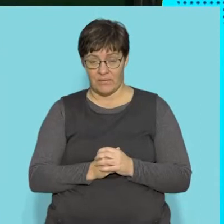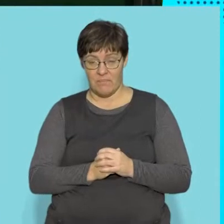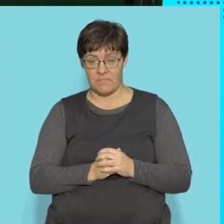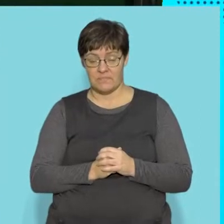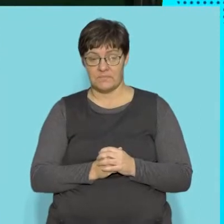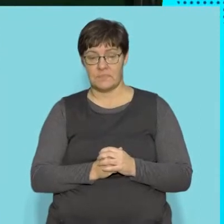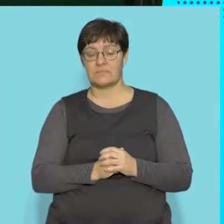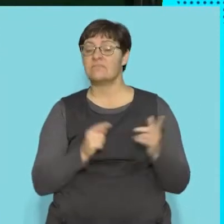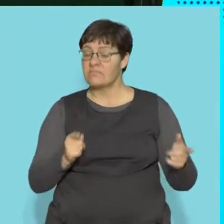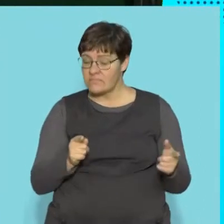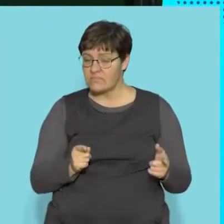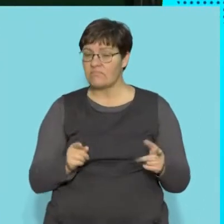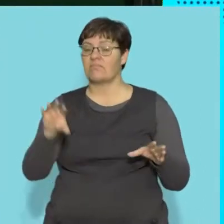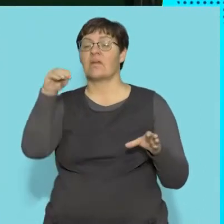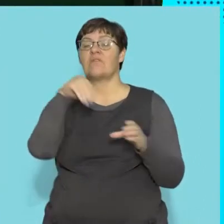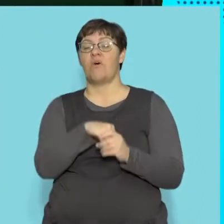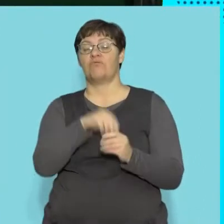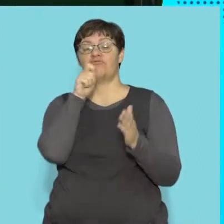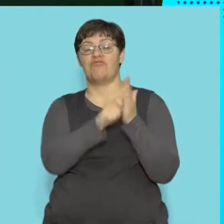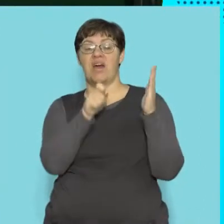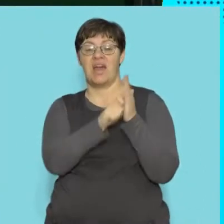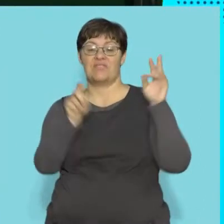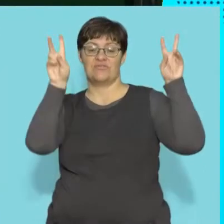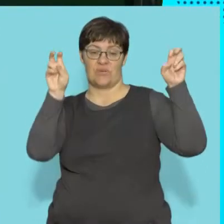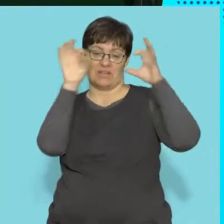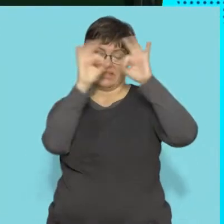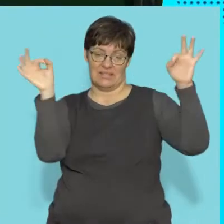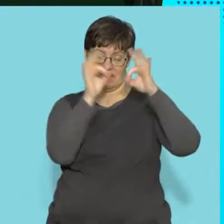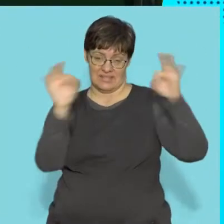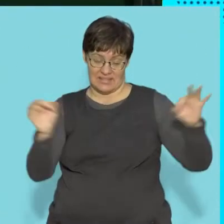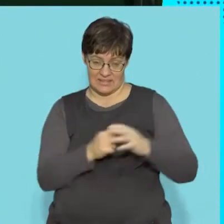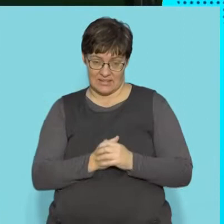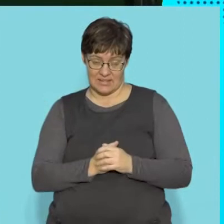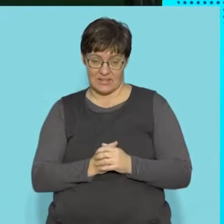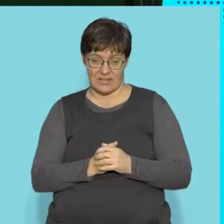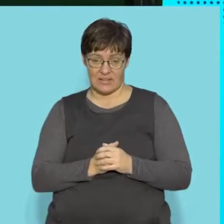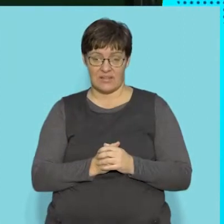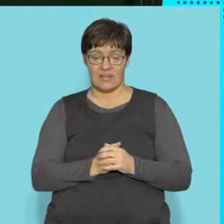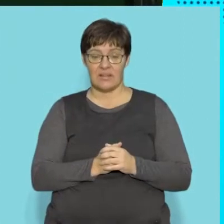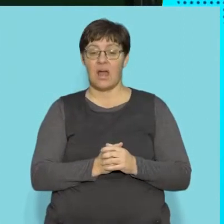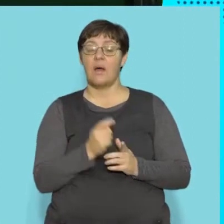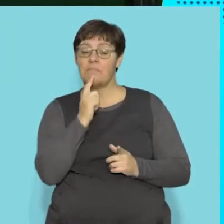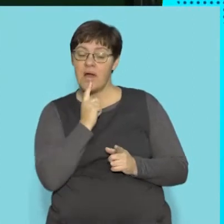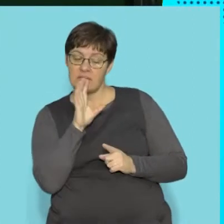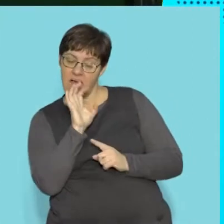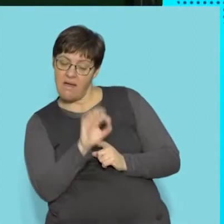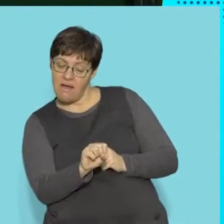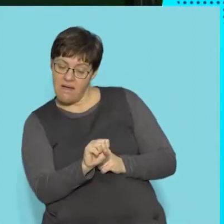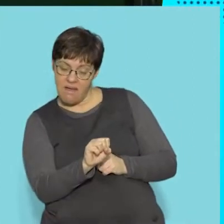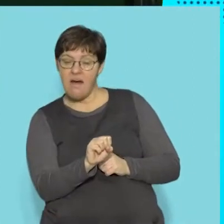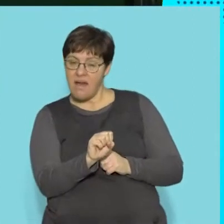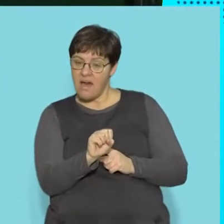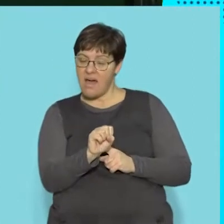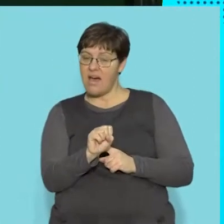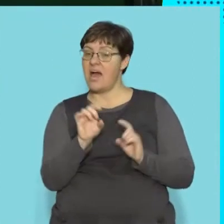And that must be part of our topic sentence. We need to kind of highlight to the